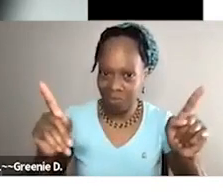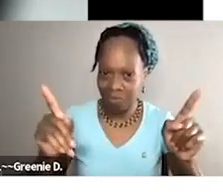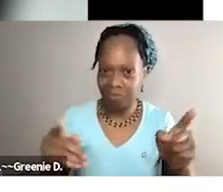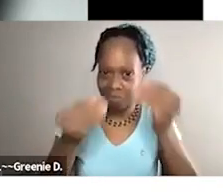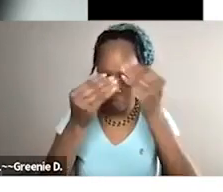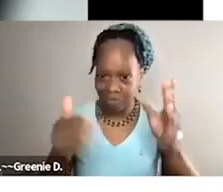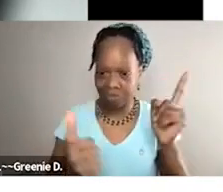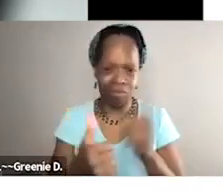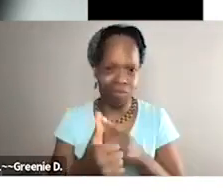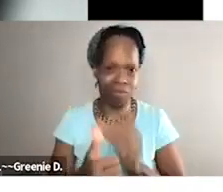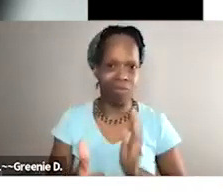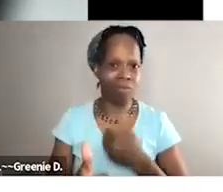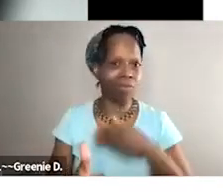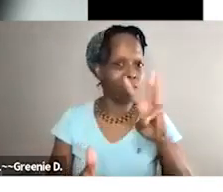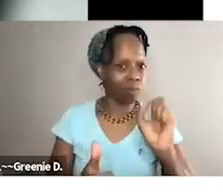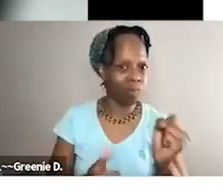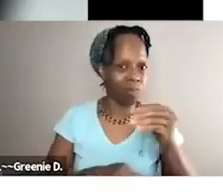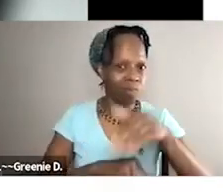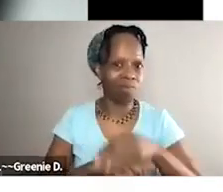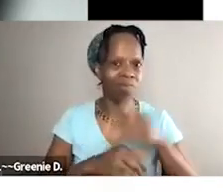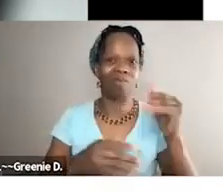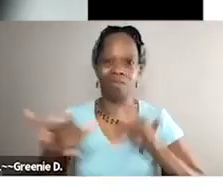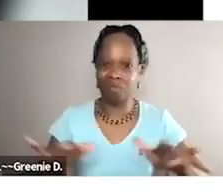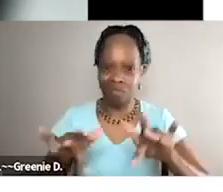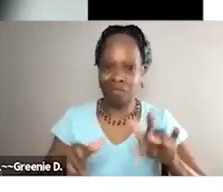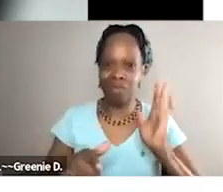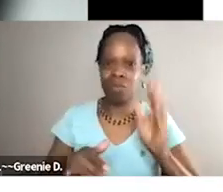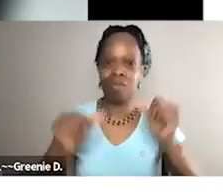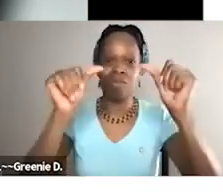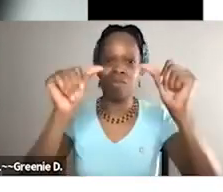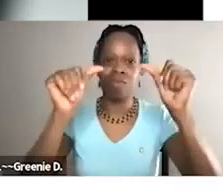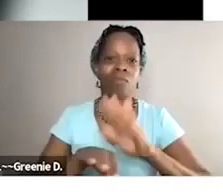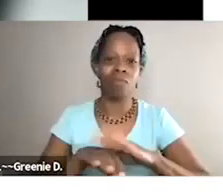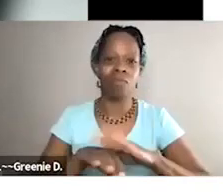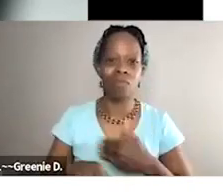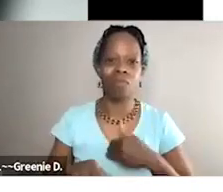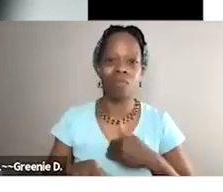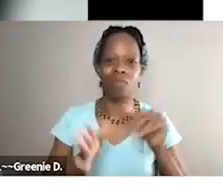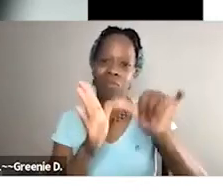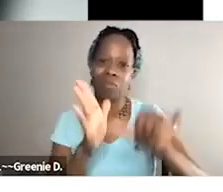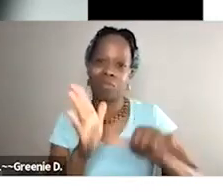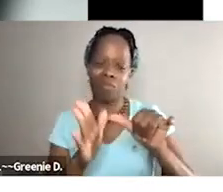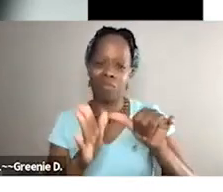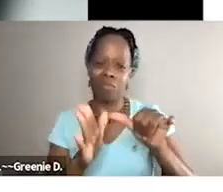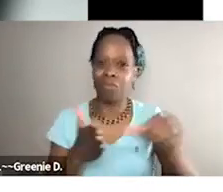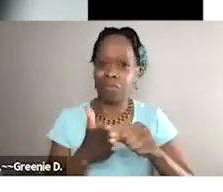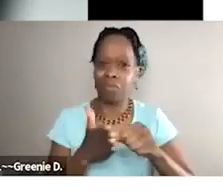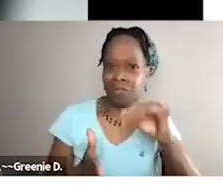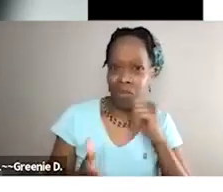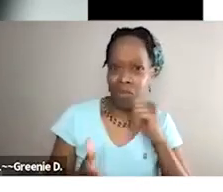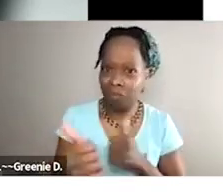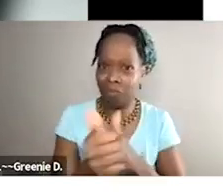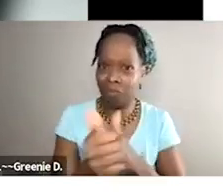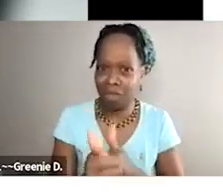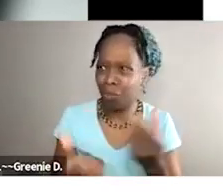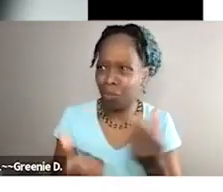and it's going to be posted on our YouTube page. If you don't follow us, well, what are you doing? Please follow us so that you have access to all of our